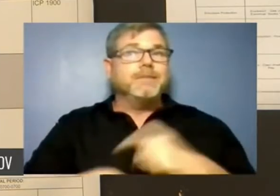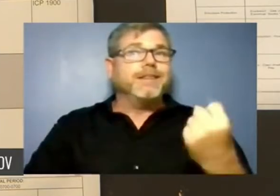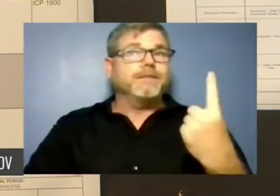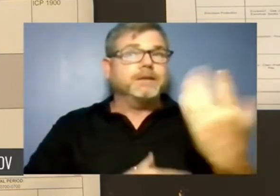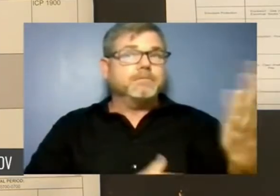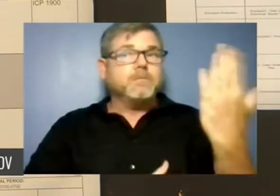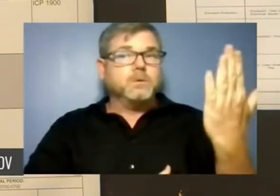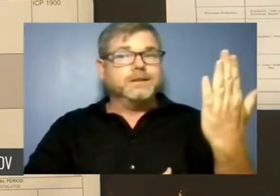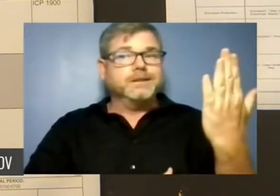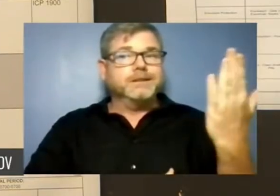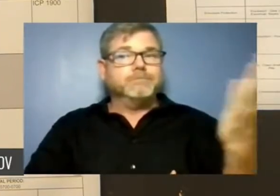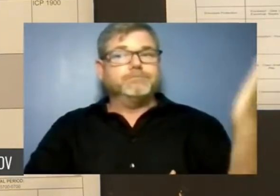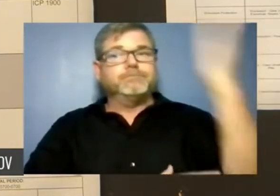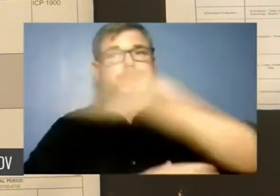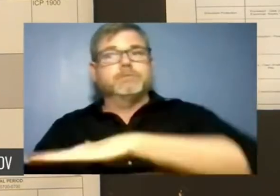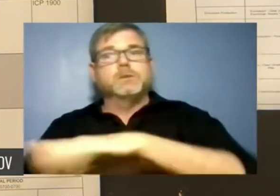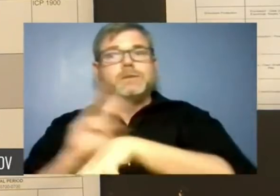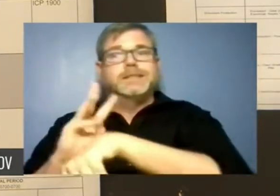agencies.